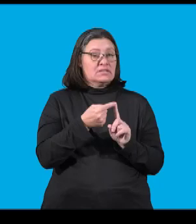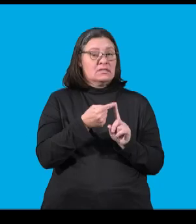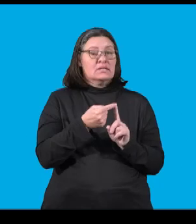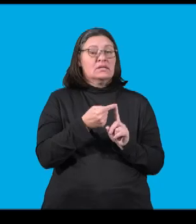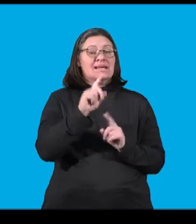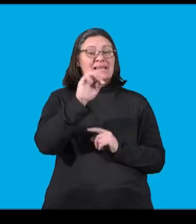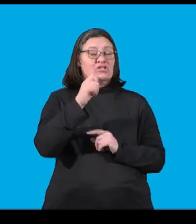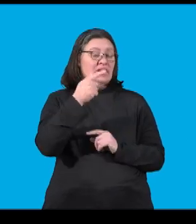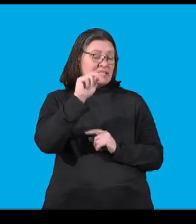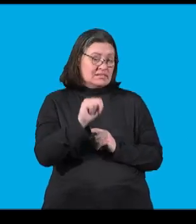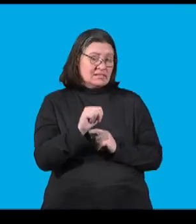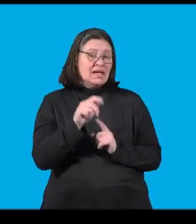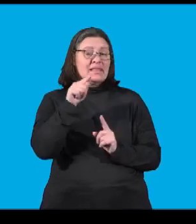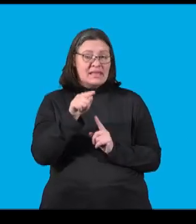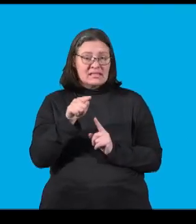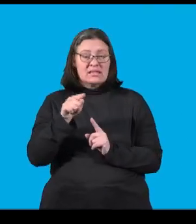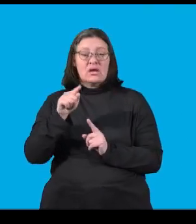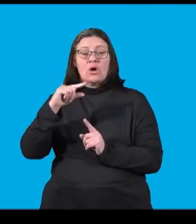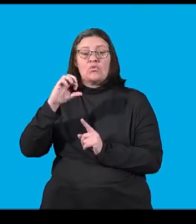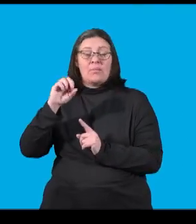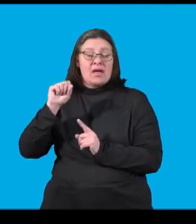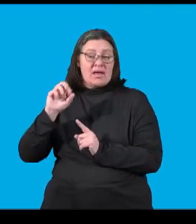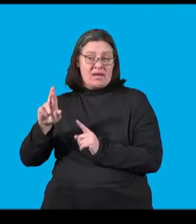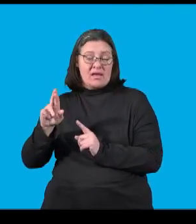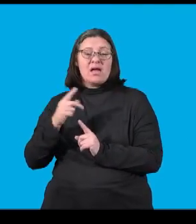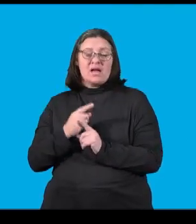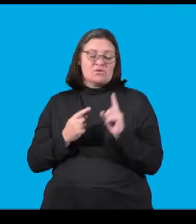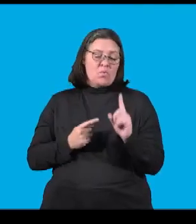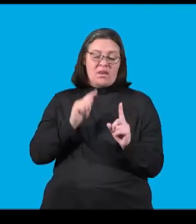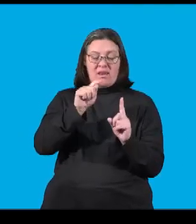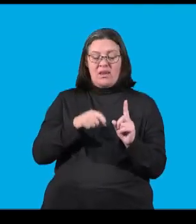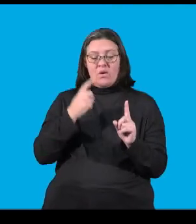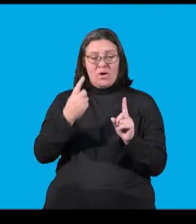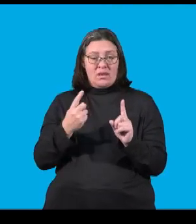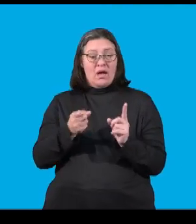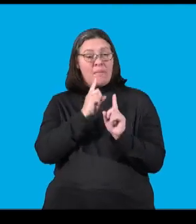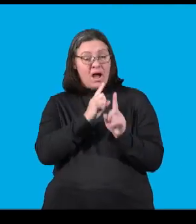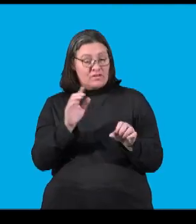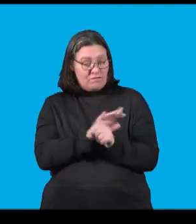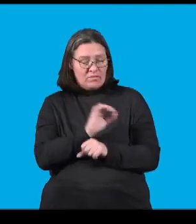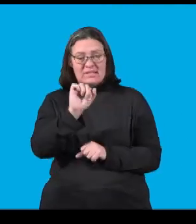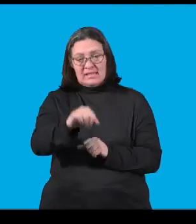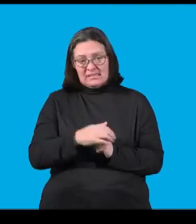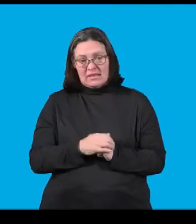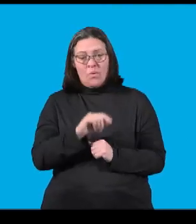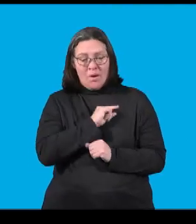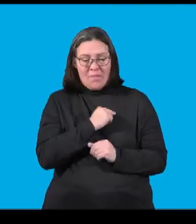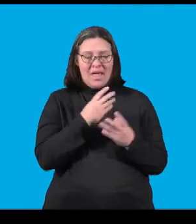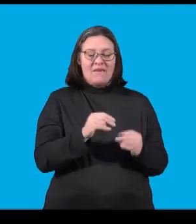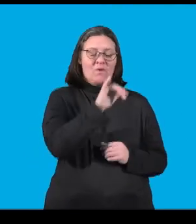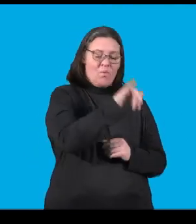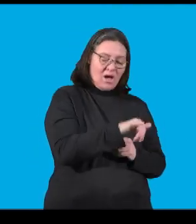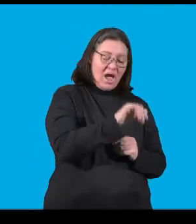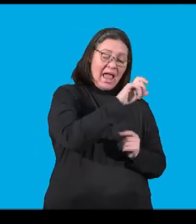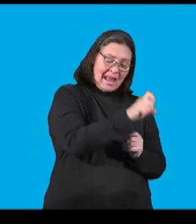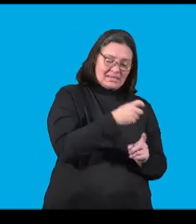of contact between the tangent and this parabola is the point 1, 1. Have I answered the question? Yes. I found the